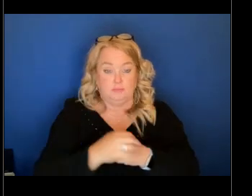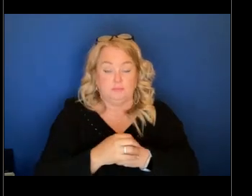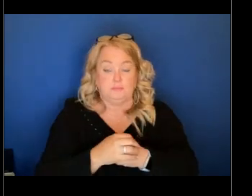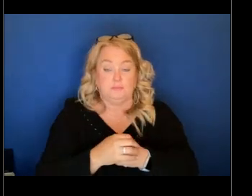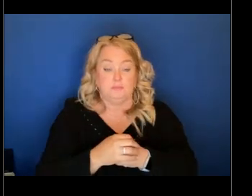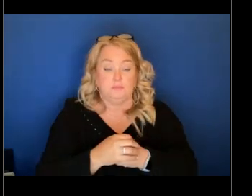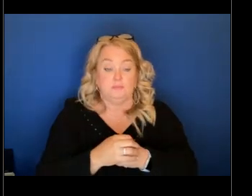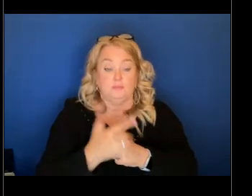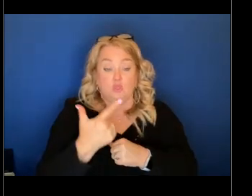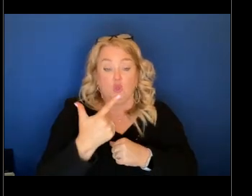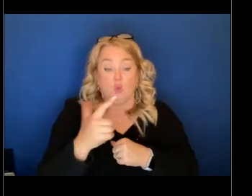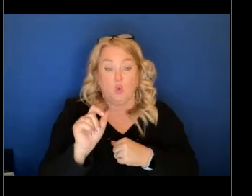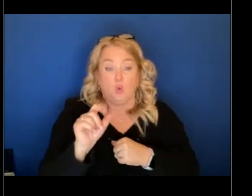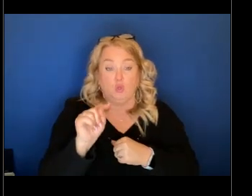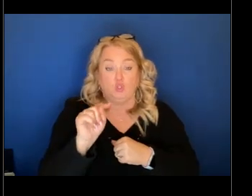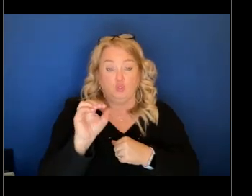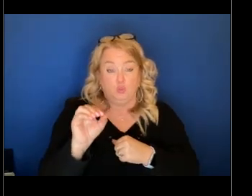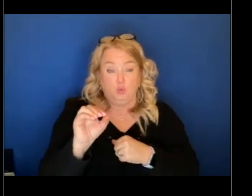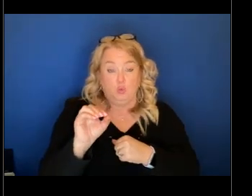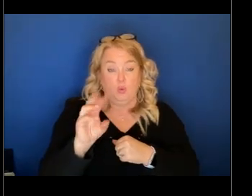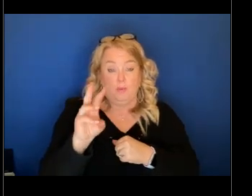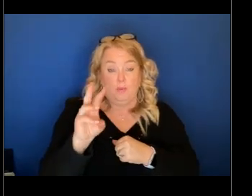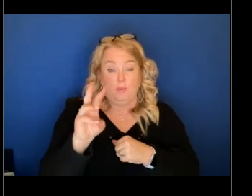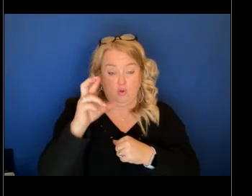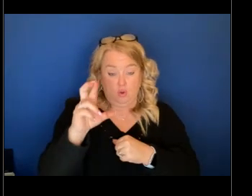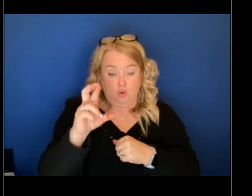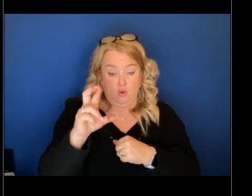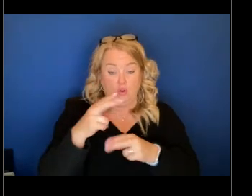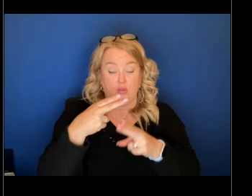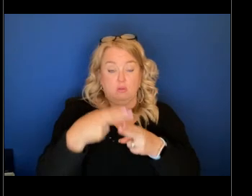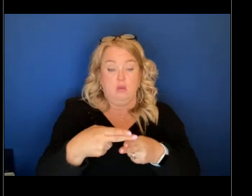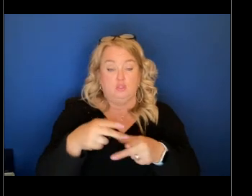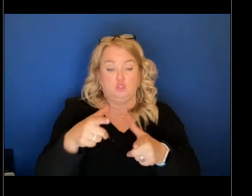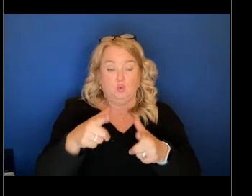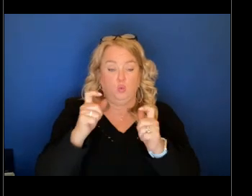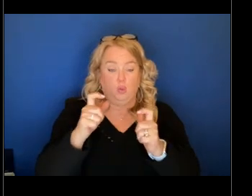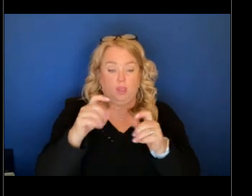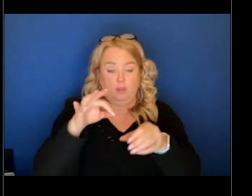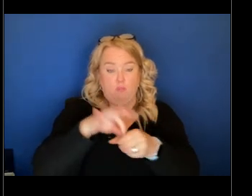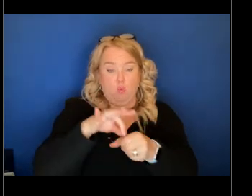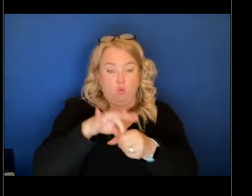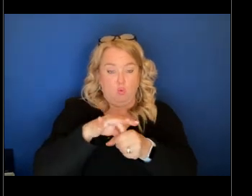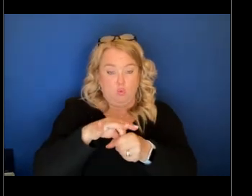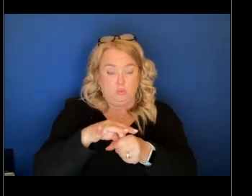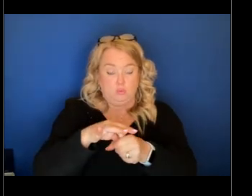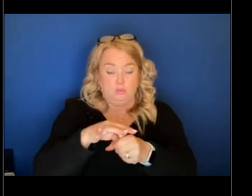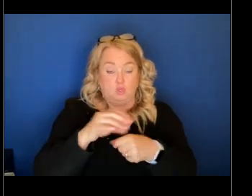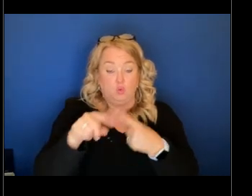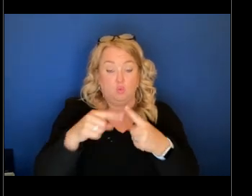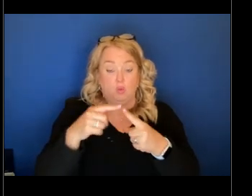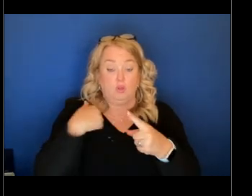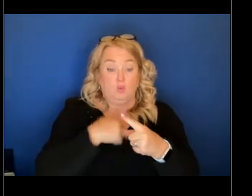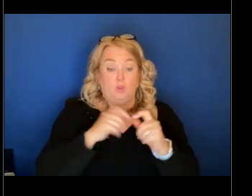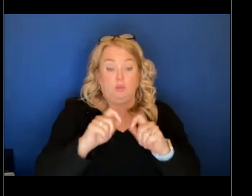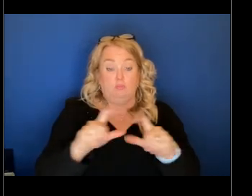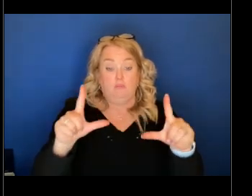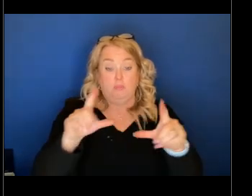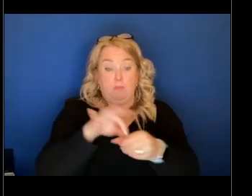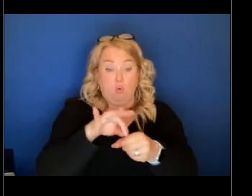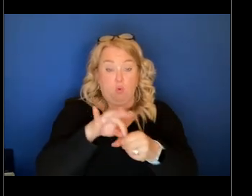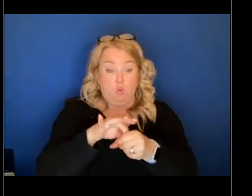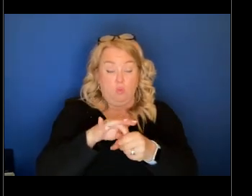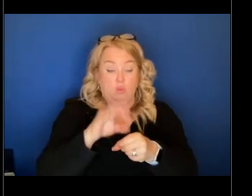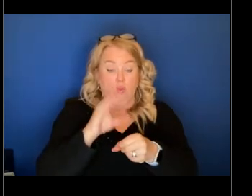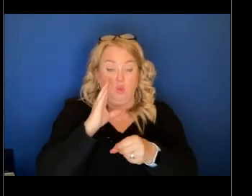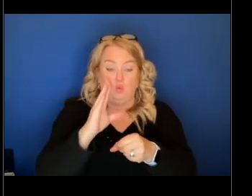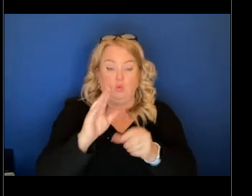The GoToWebinar platform calls these quick polls. When we launch the polls, they will